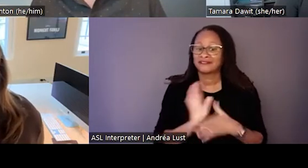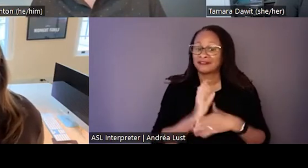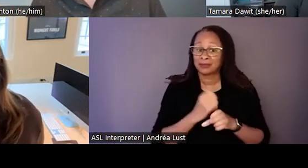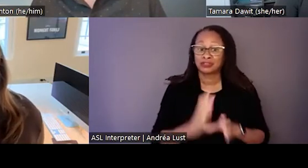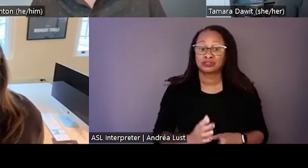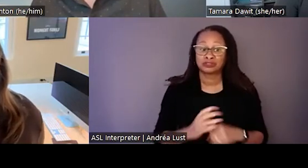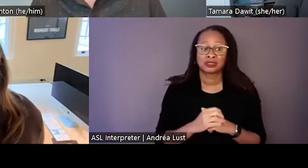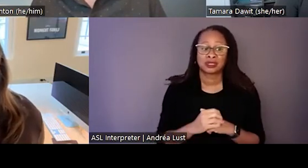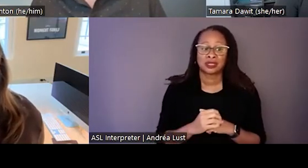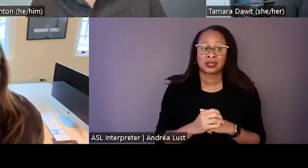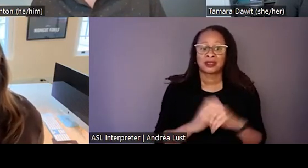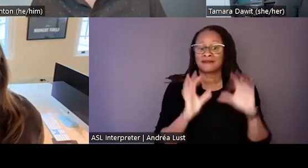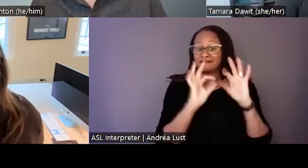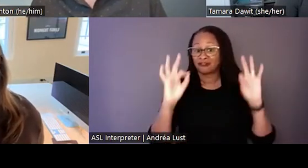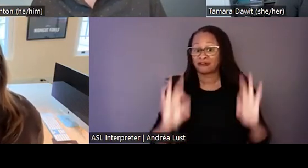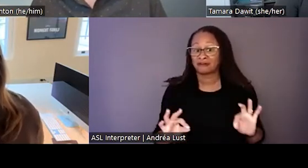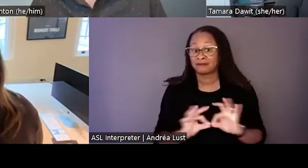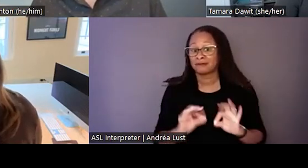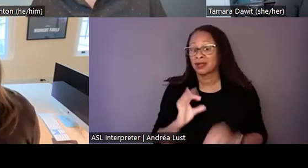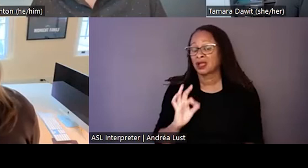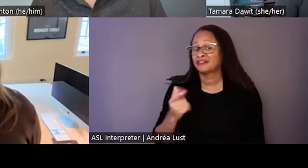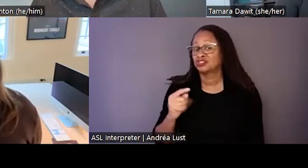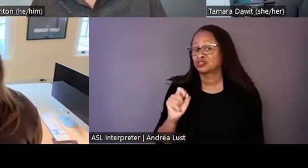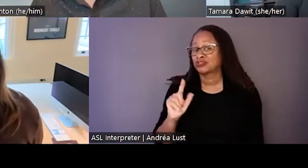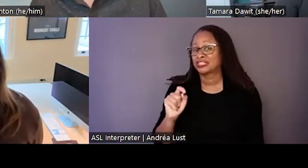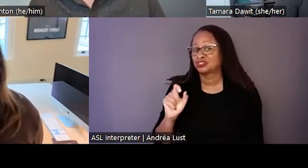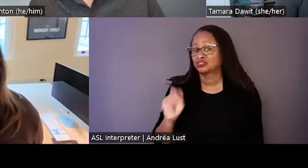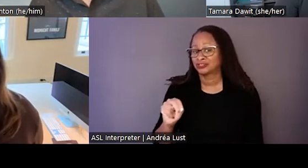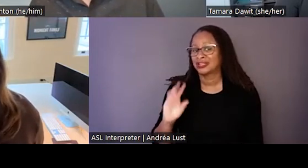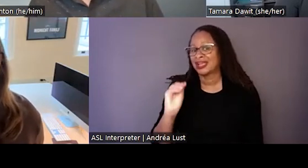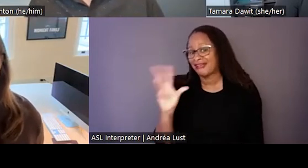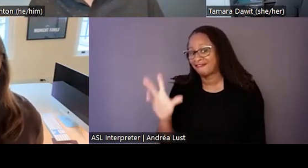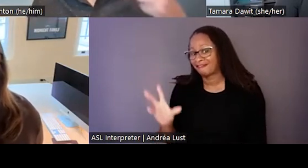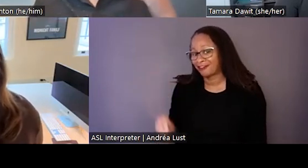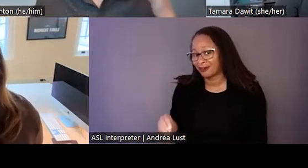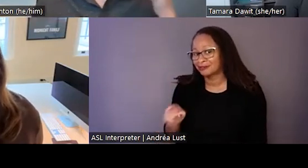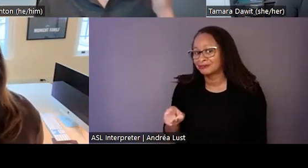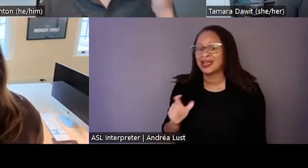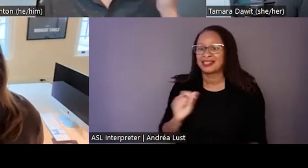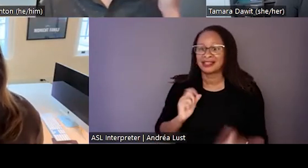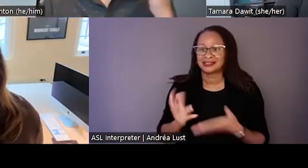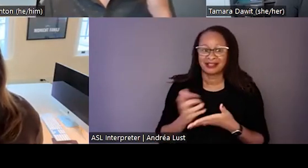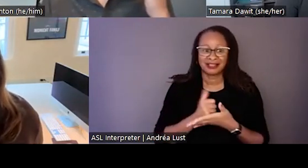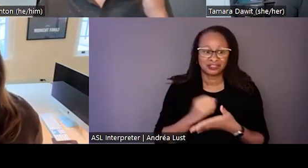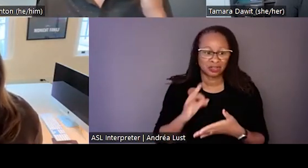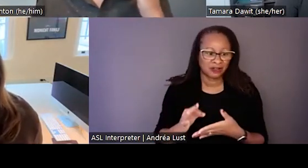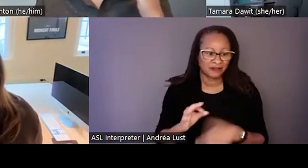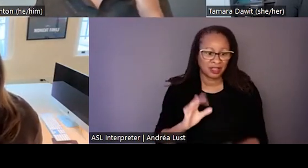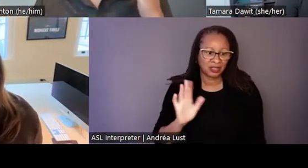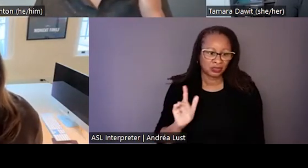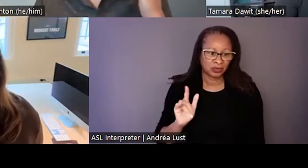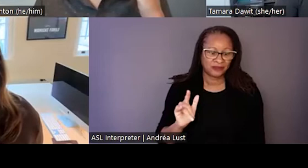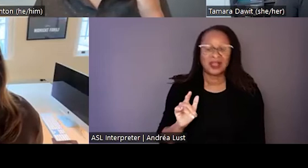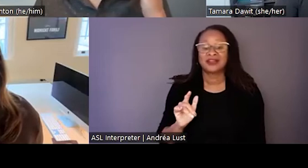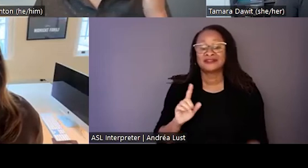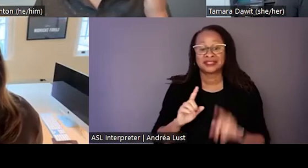the framework of Generation Africa. And it's already a collection of 25